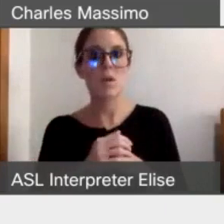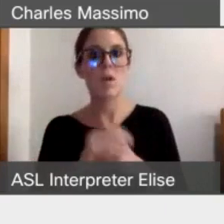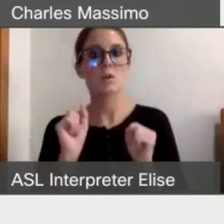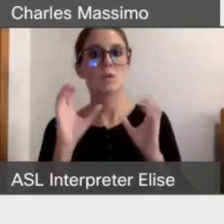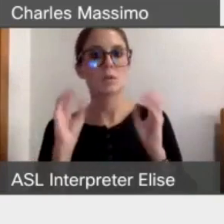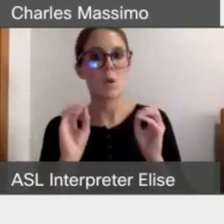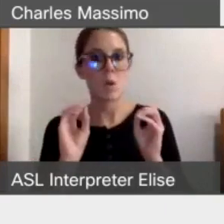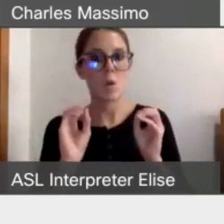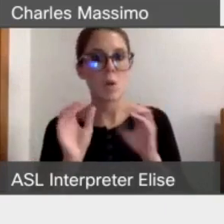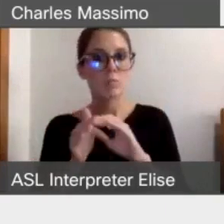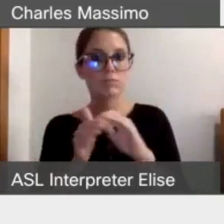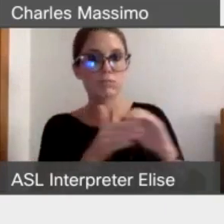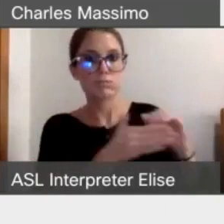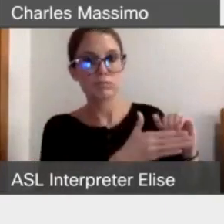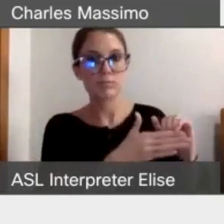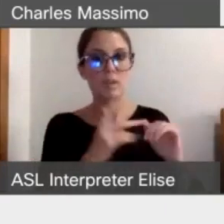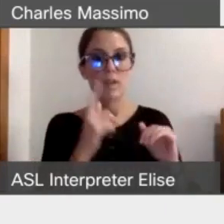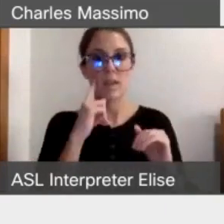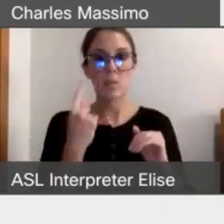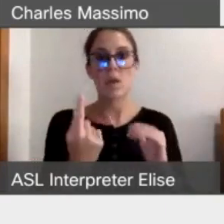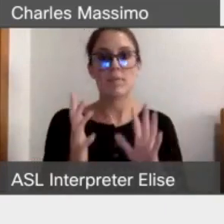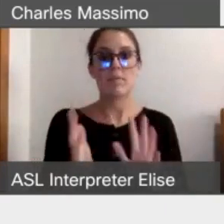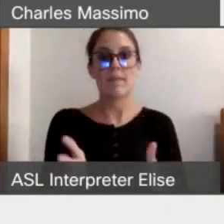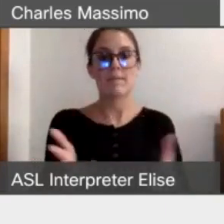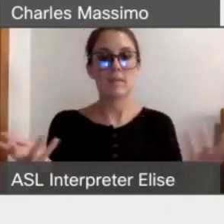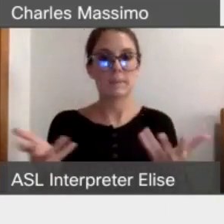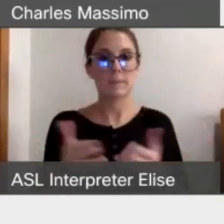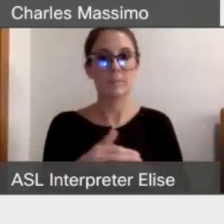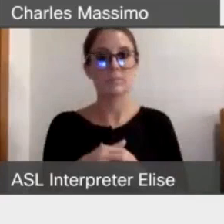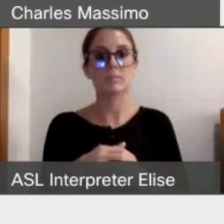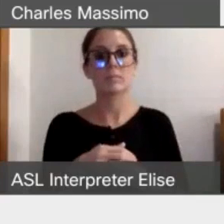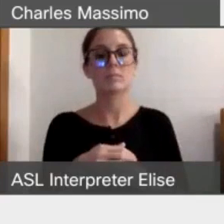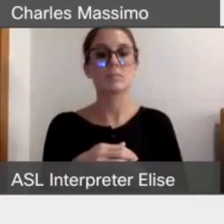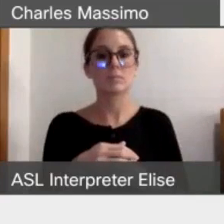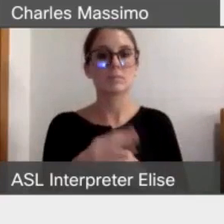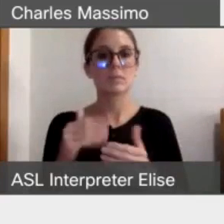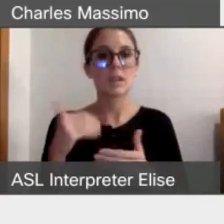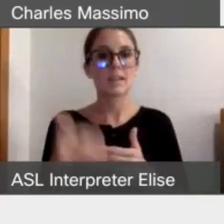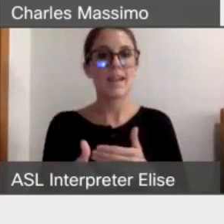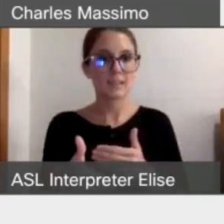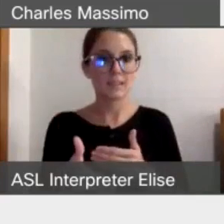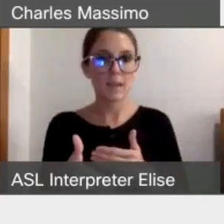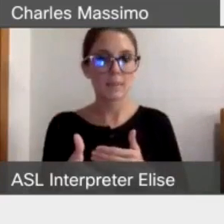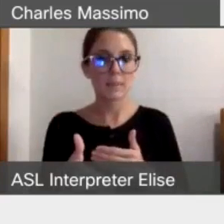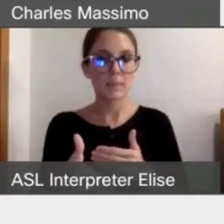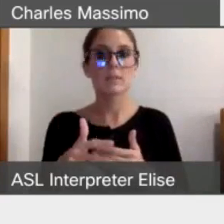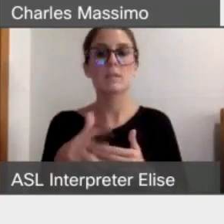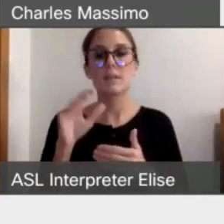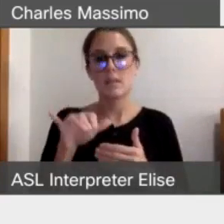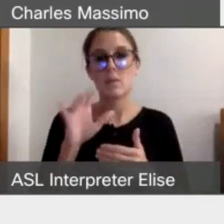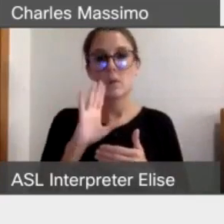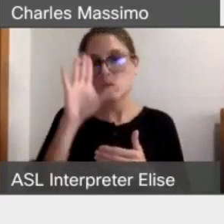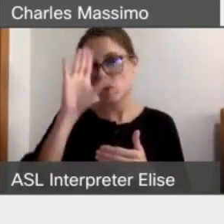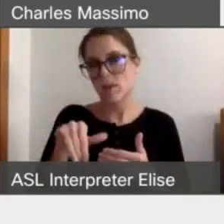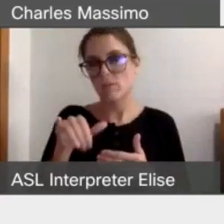So with that, I think the only remaining thing on our agenda would be next steps, which is I know we have a regular